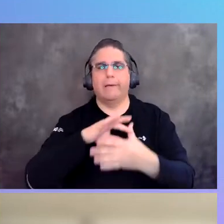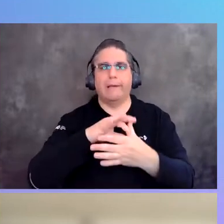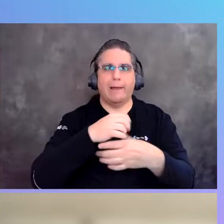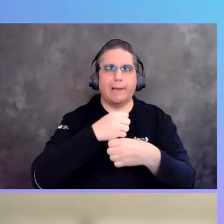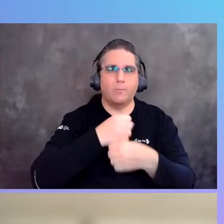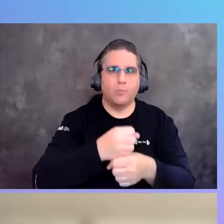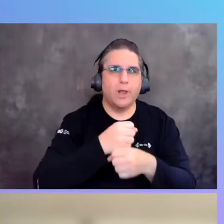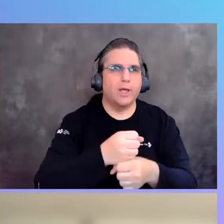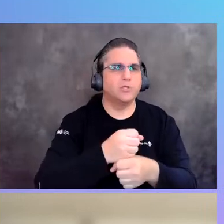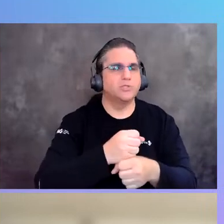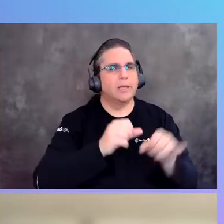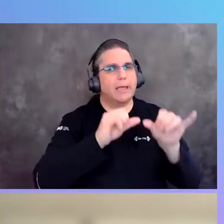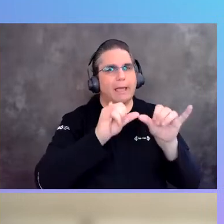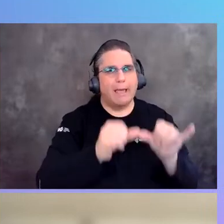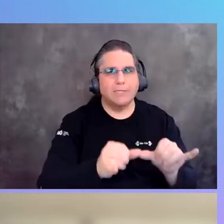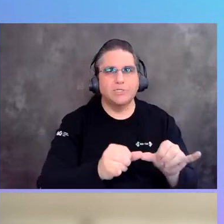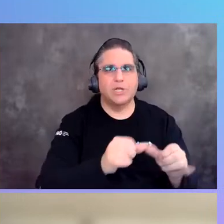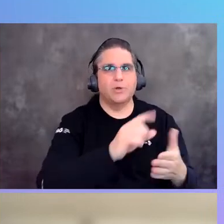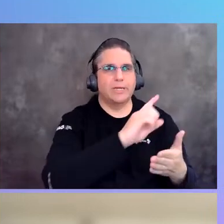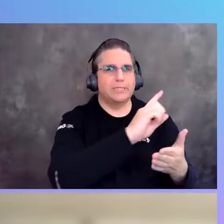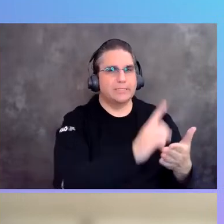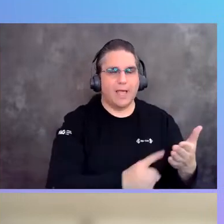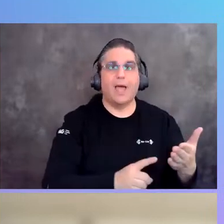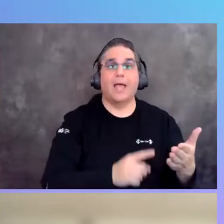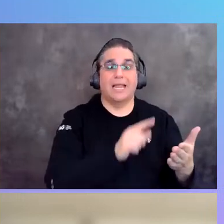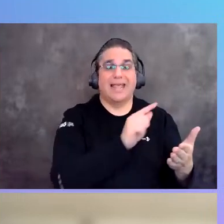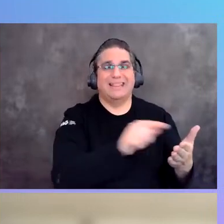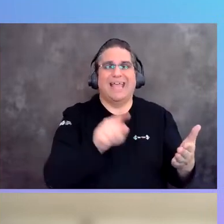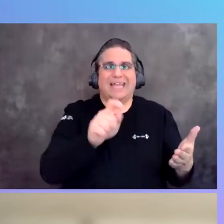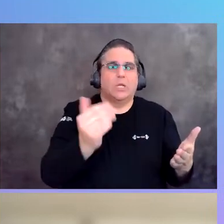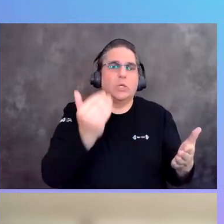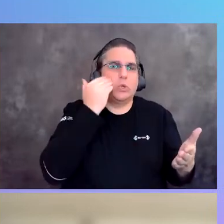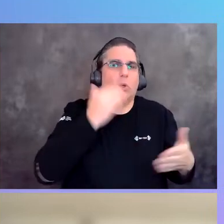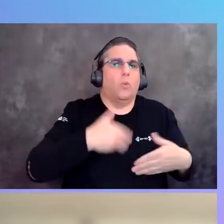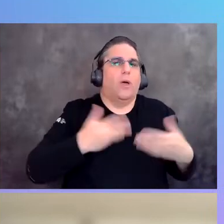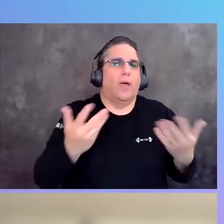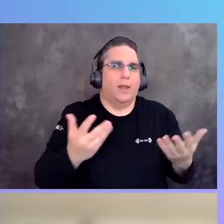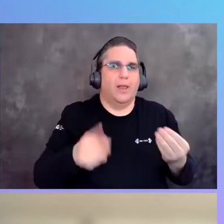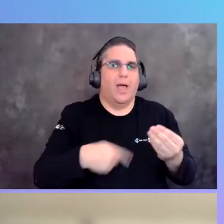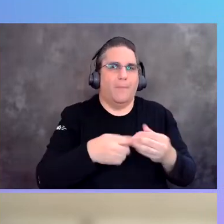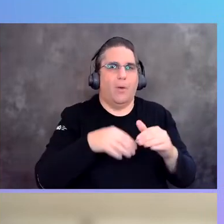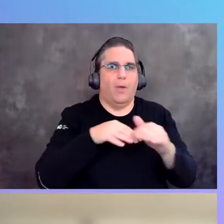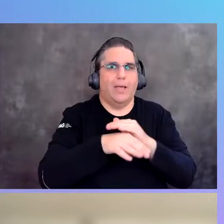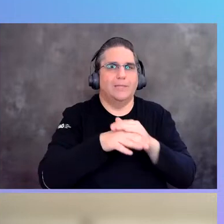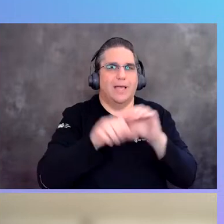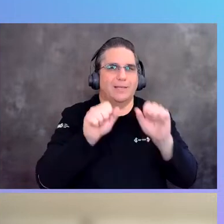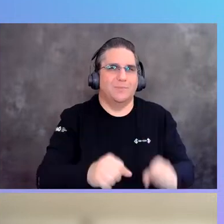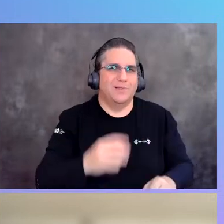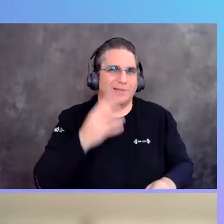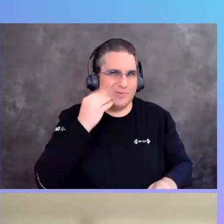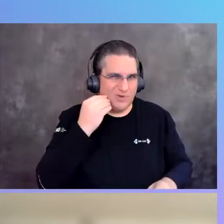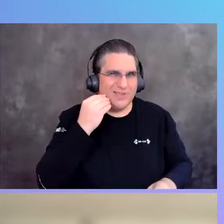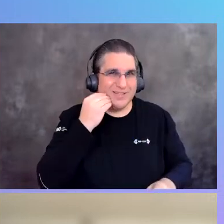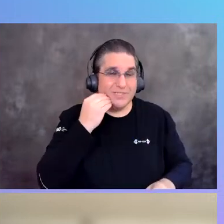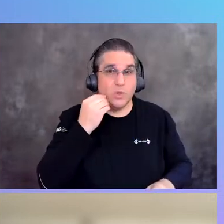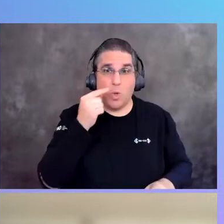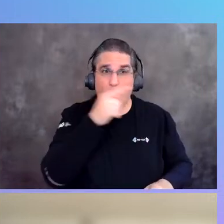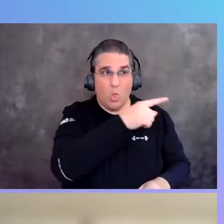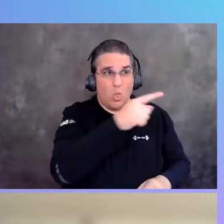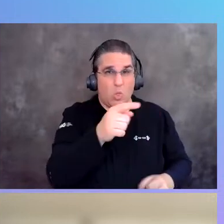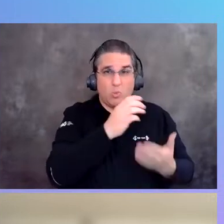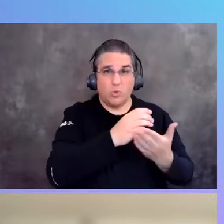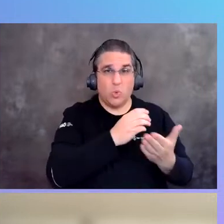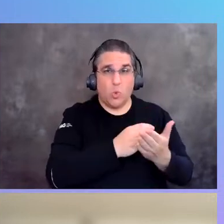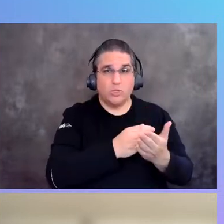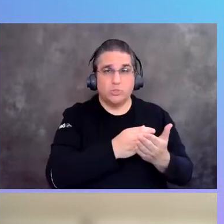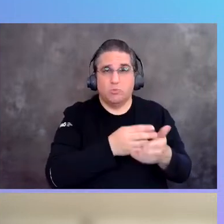in design, what you needed to know to create accessible experience. And those sort of courses, which are bite-sized, you can drop in, link